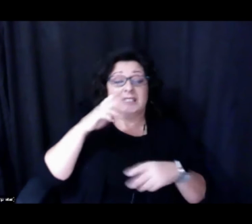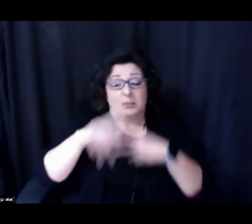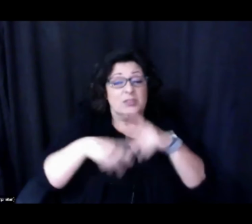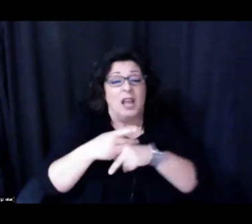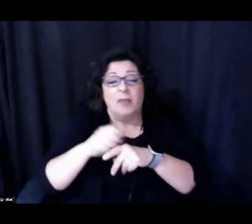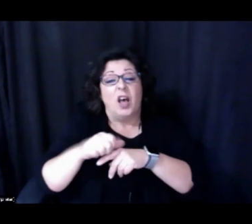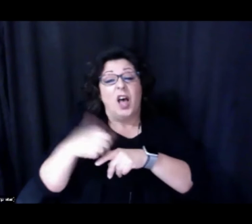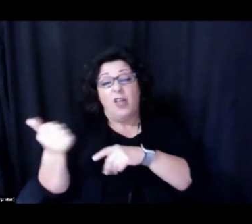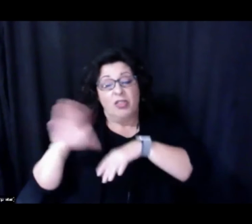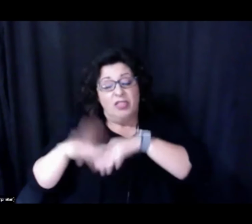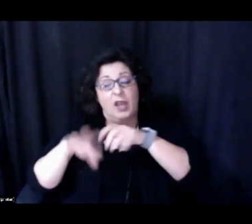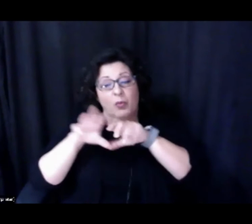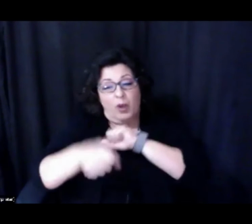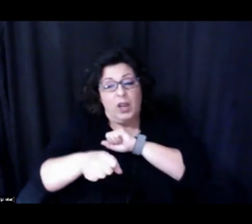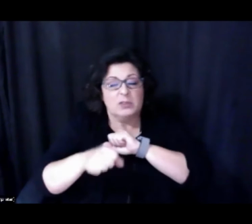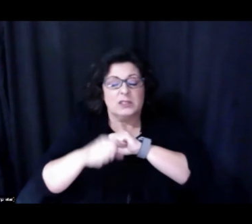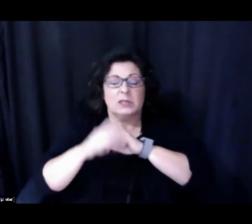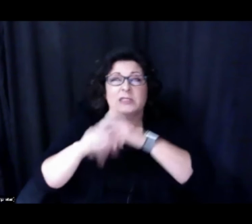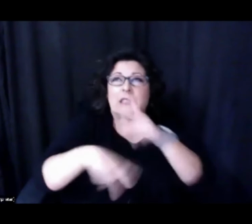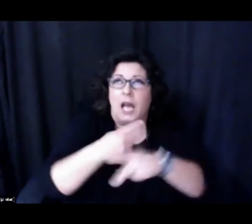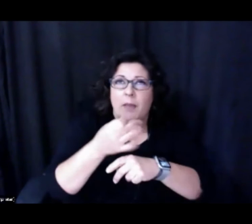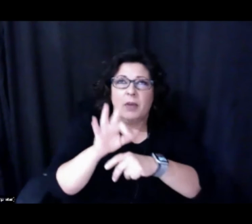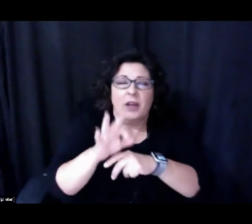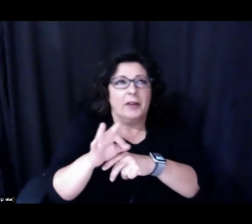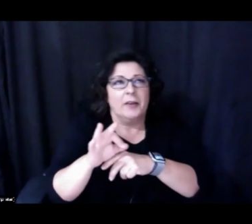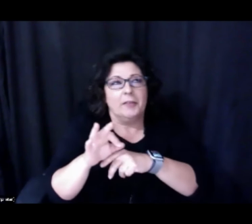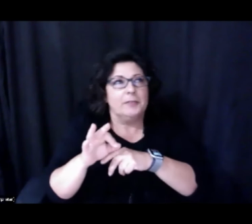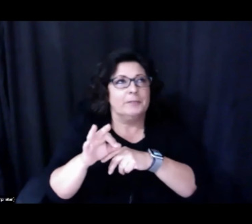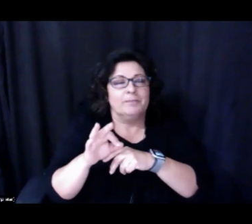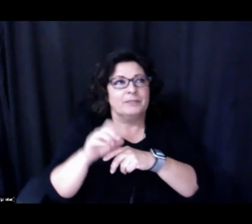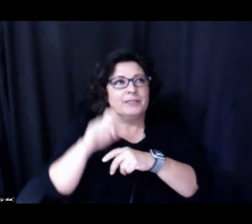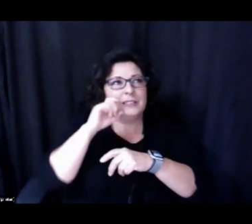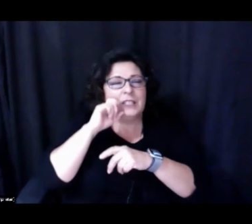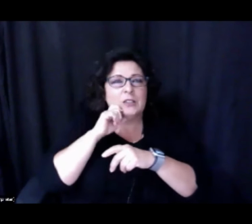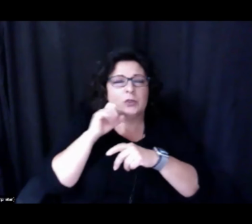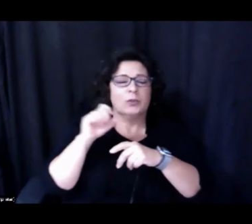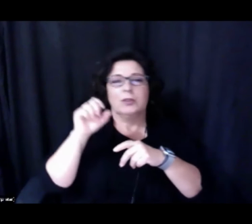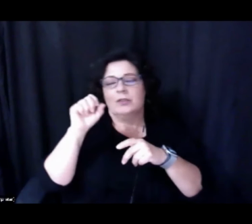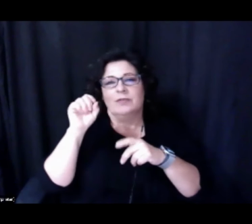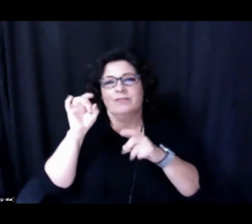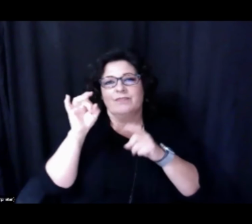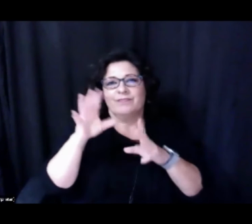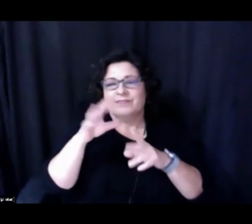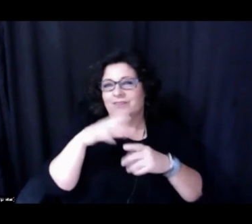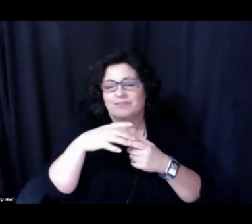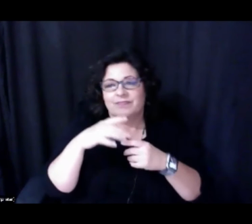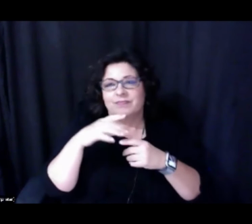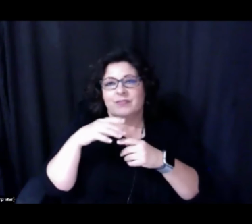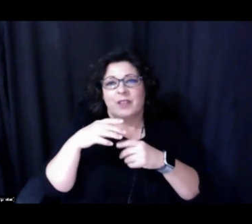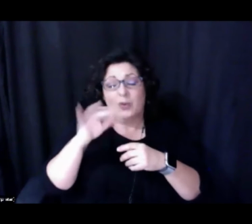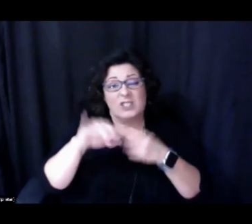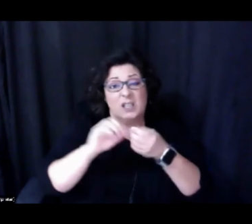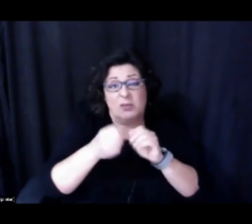other than rape in their lifetime, right? So we see these numbers are incredibly, incredibly high.